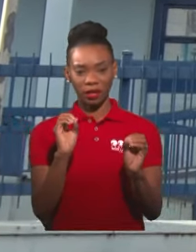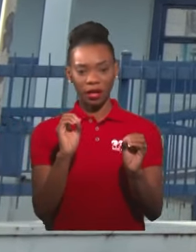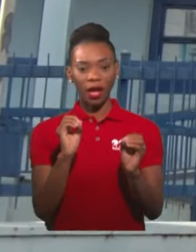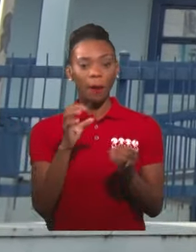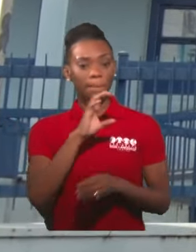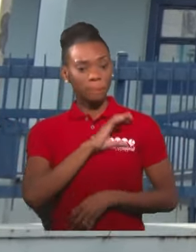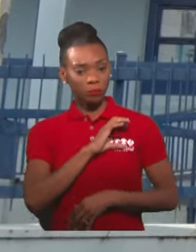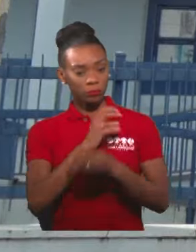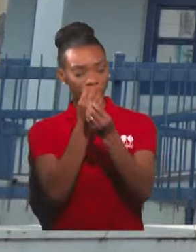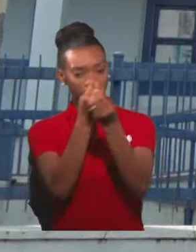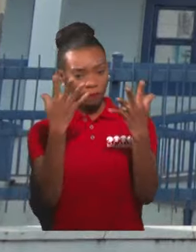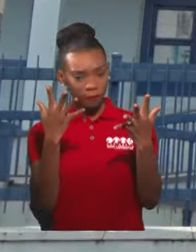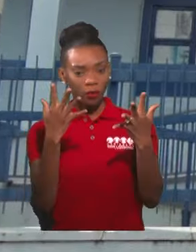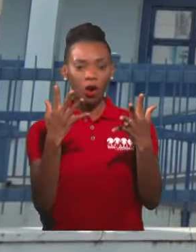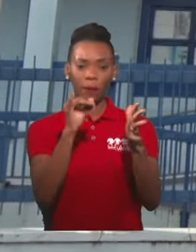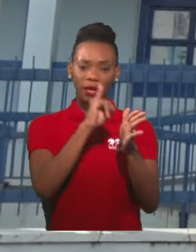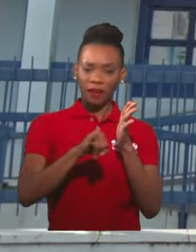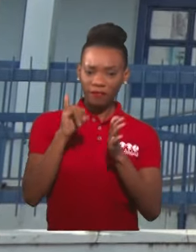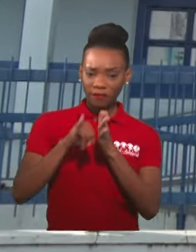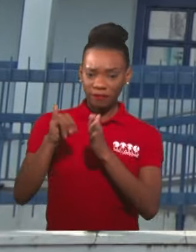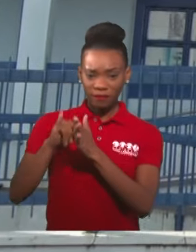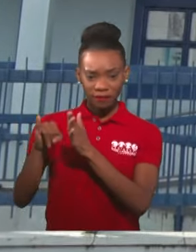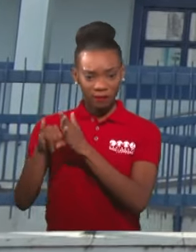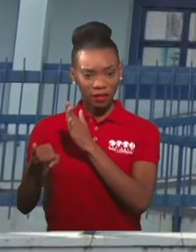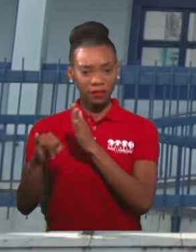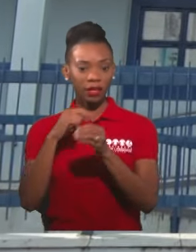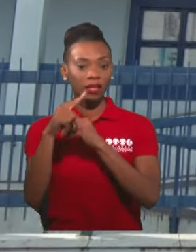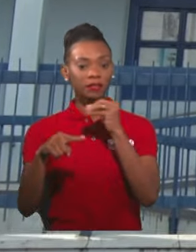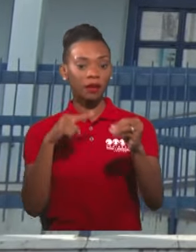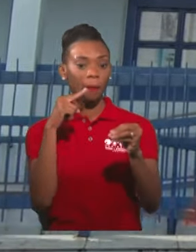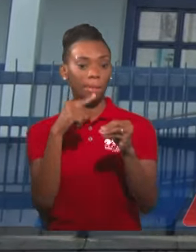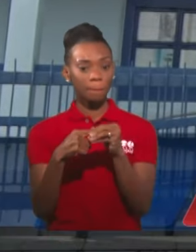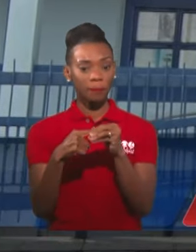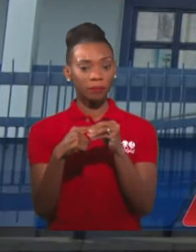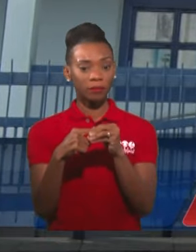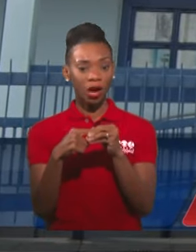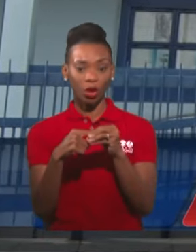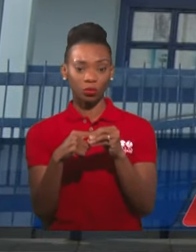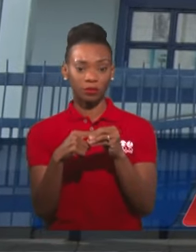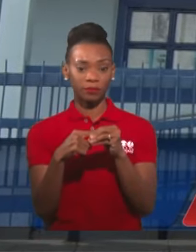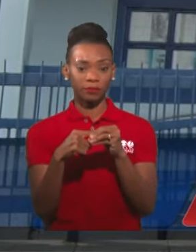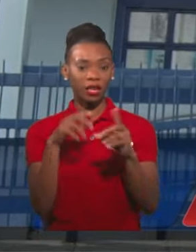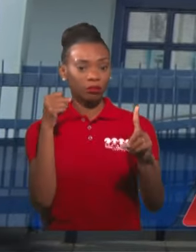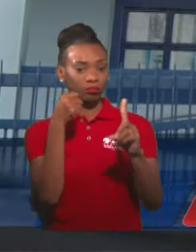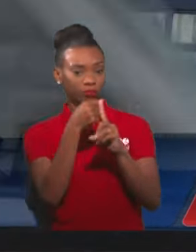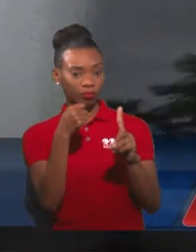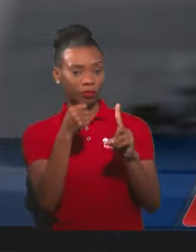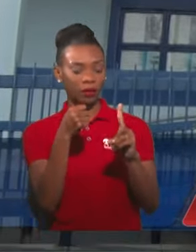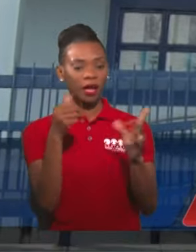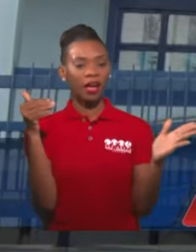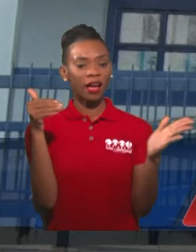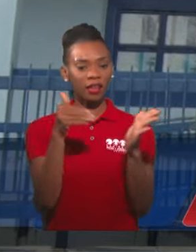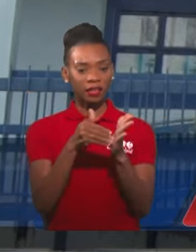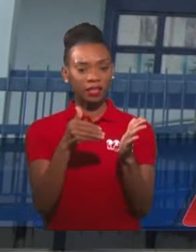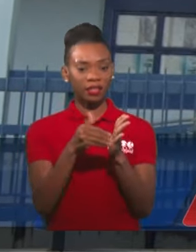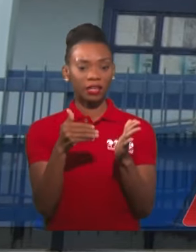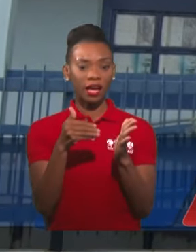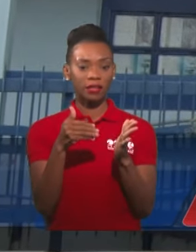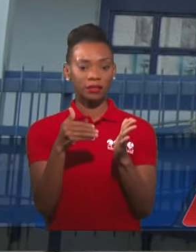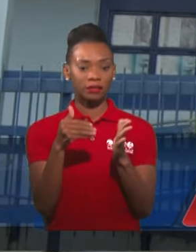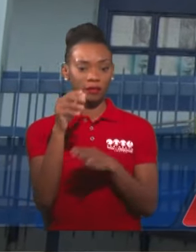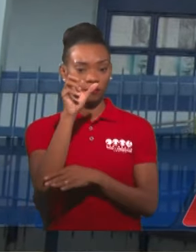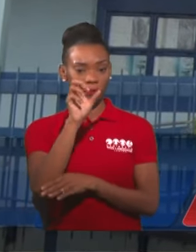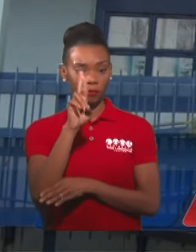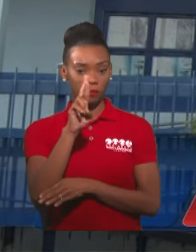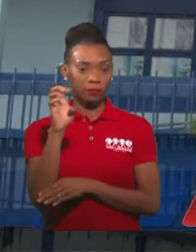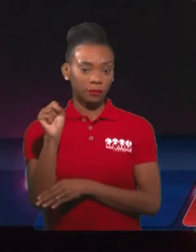an investigation was immediately launched into the claims of assault against Mr. Supersad and the allegations of poor customer service at the